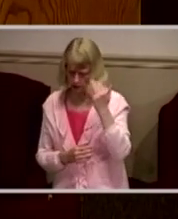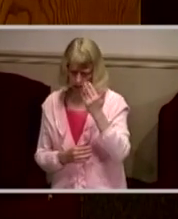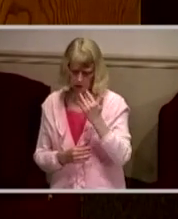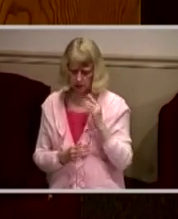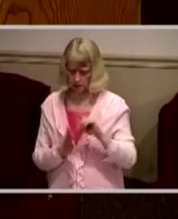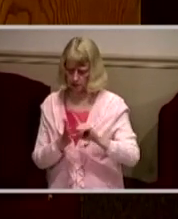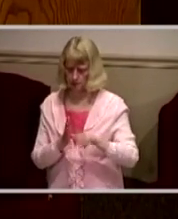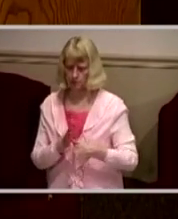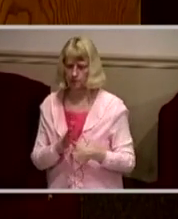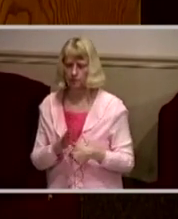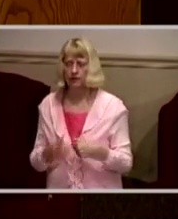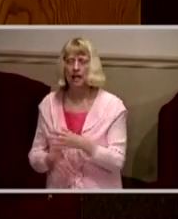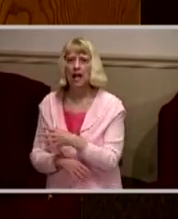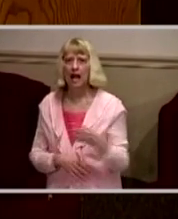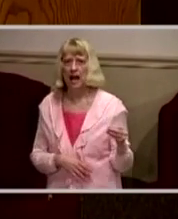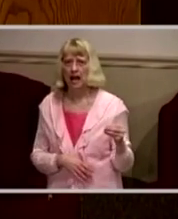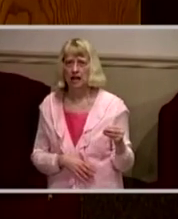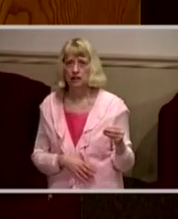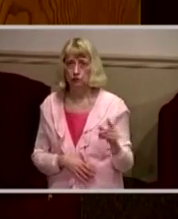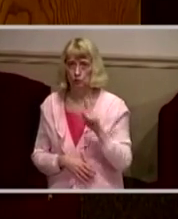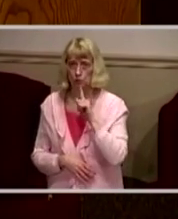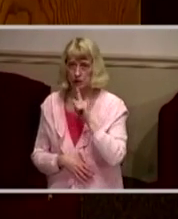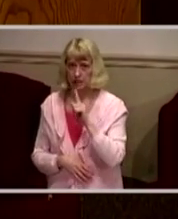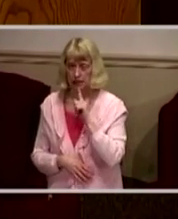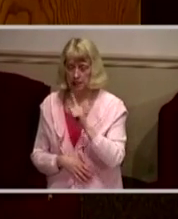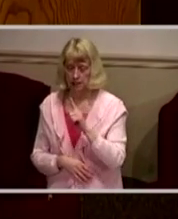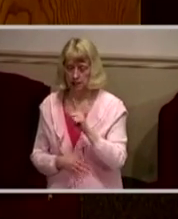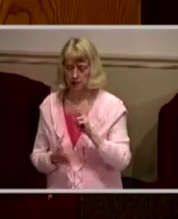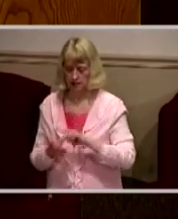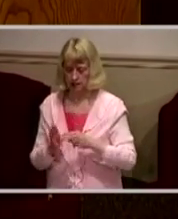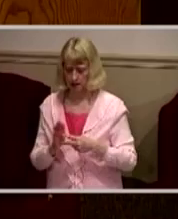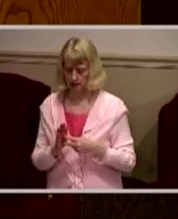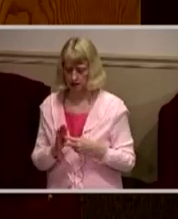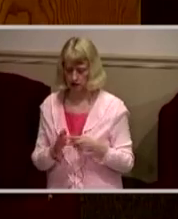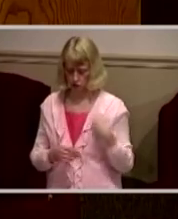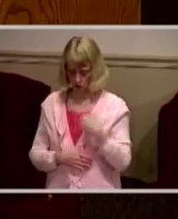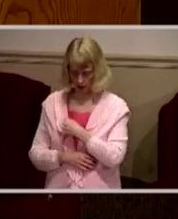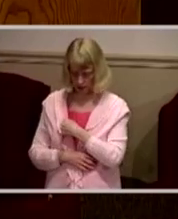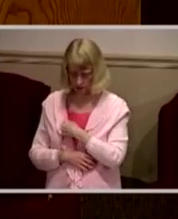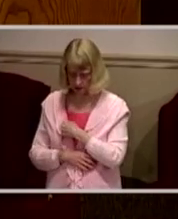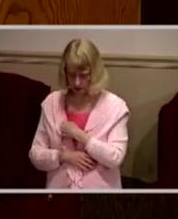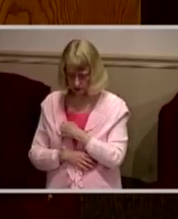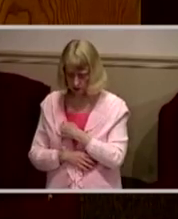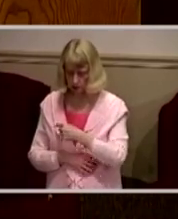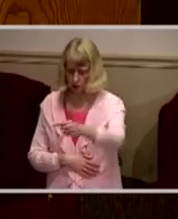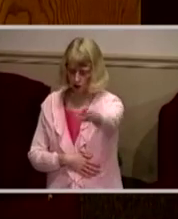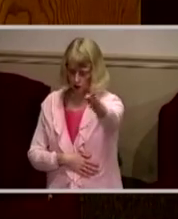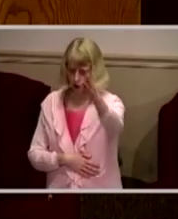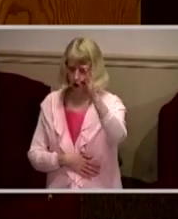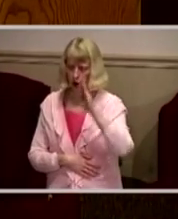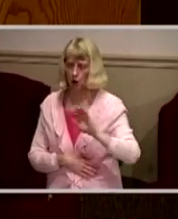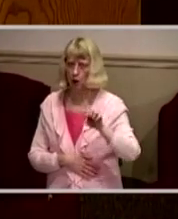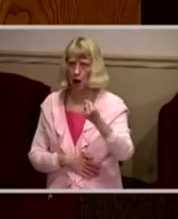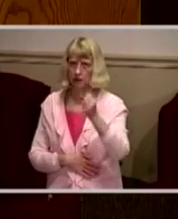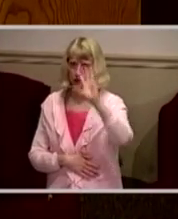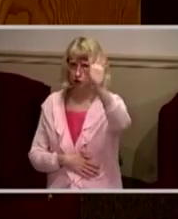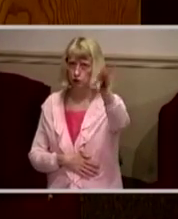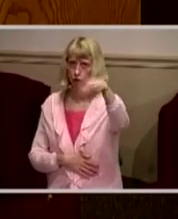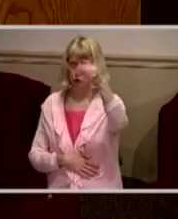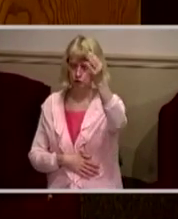that. And in reality, what that tells us is that God's